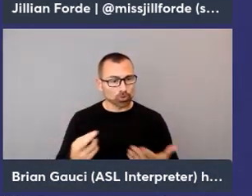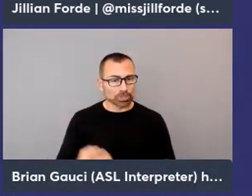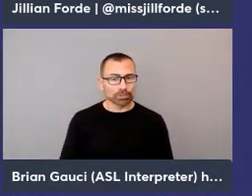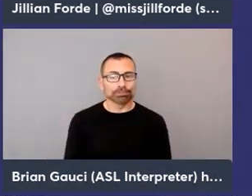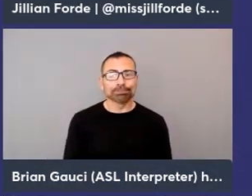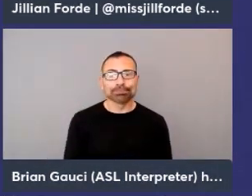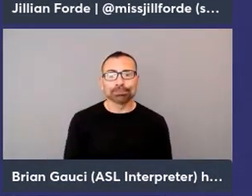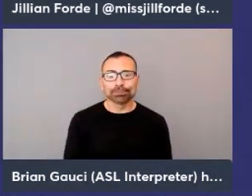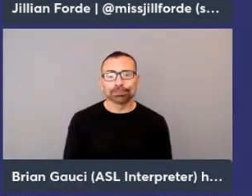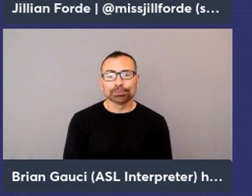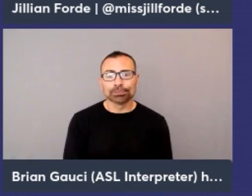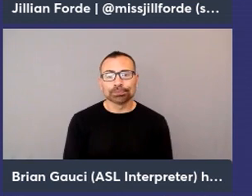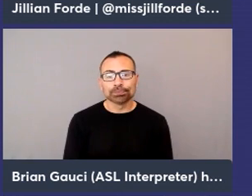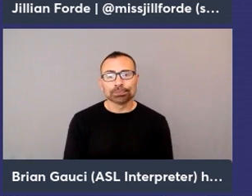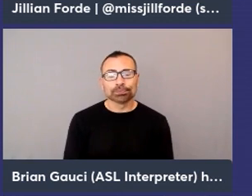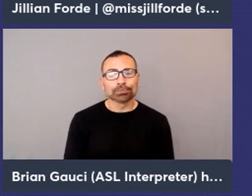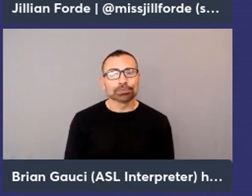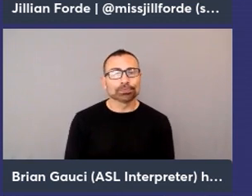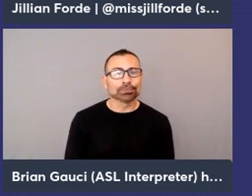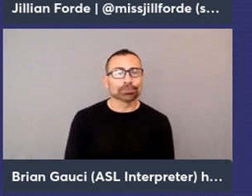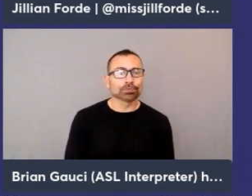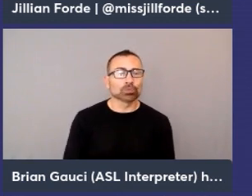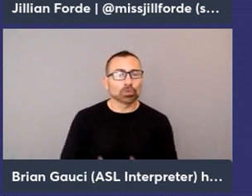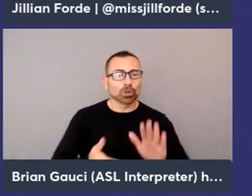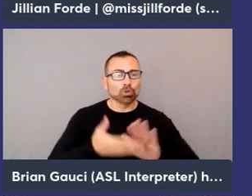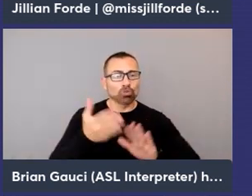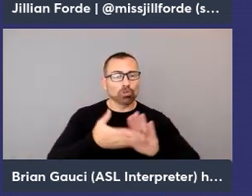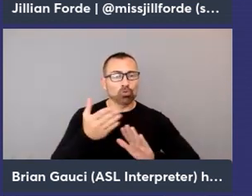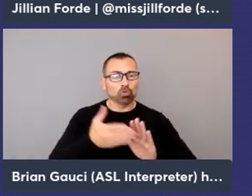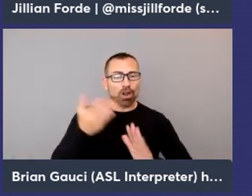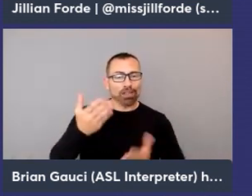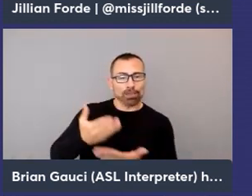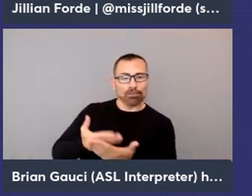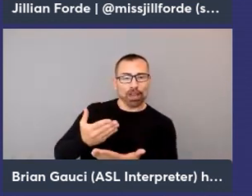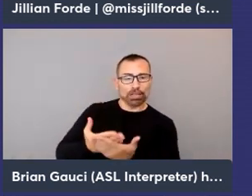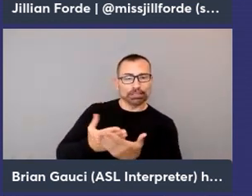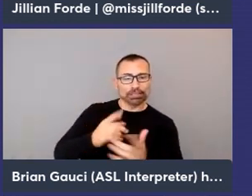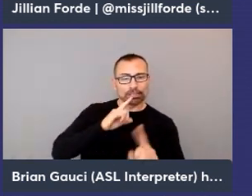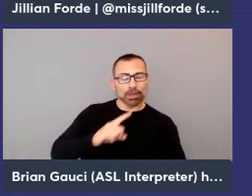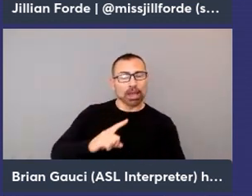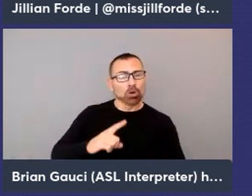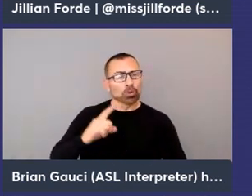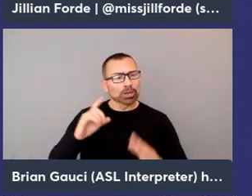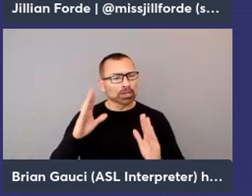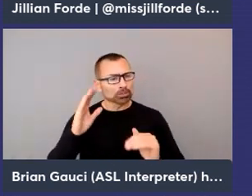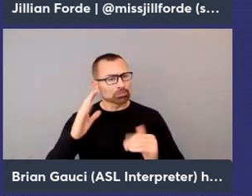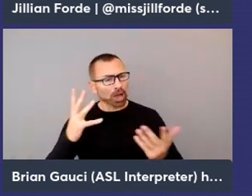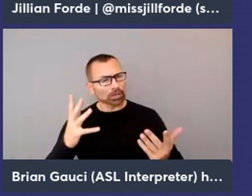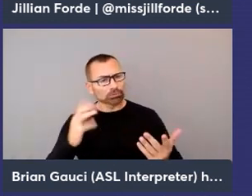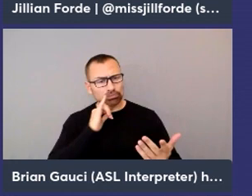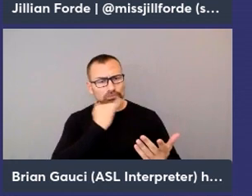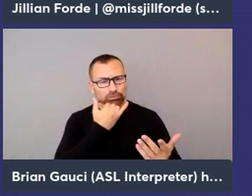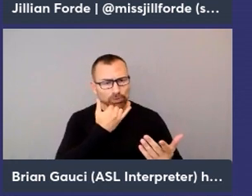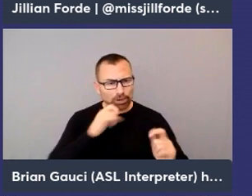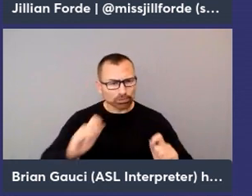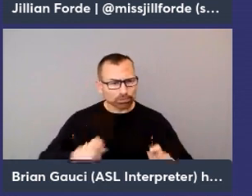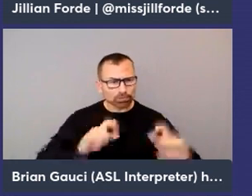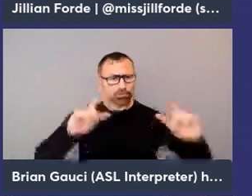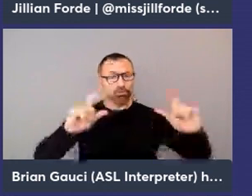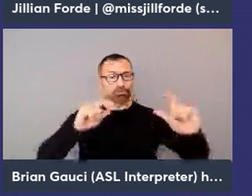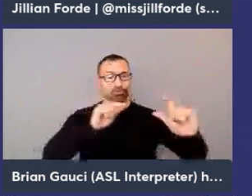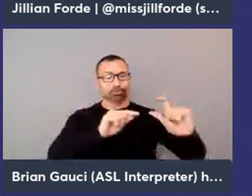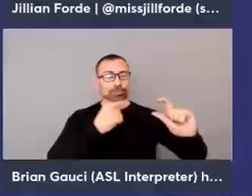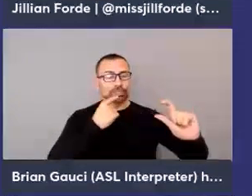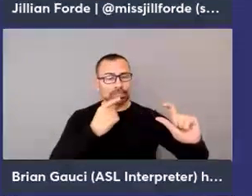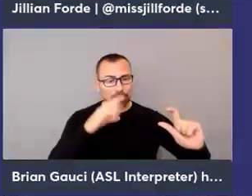And so if we run the validation command, we would expect some sort of error to pop up to let us know that we're missing this transform. But